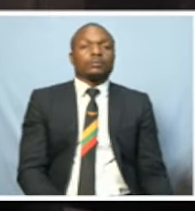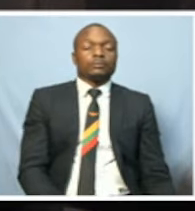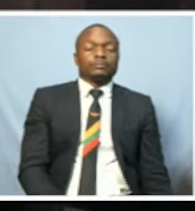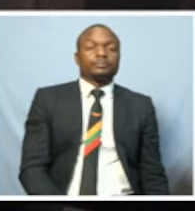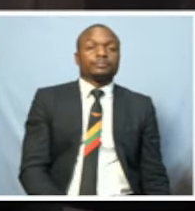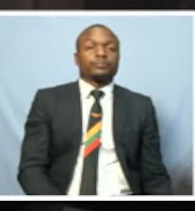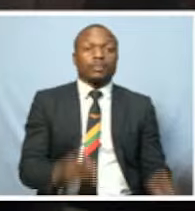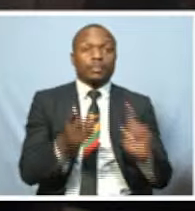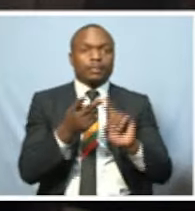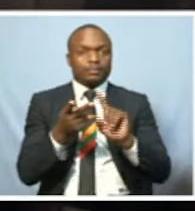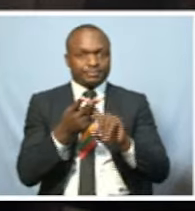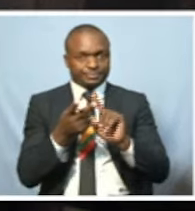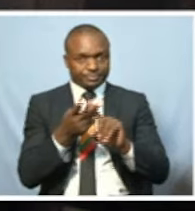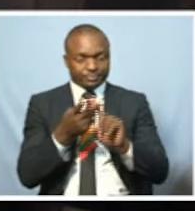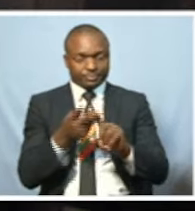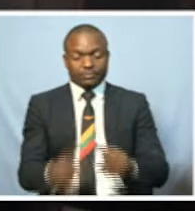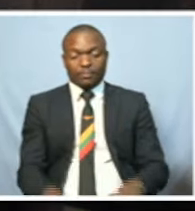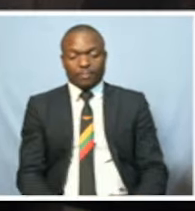Then the second one is